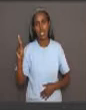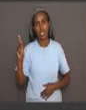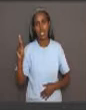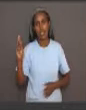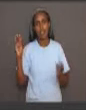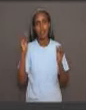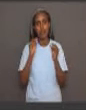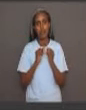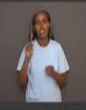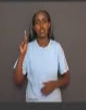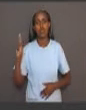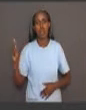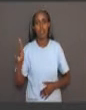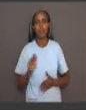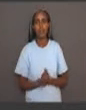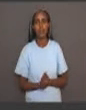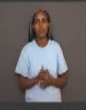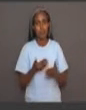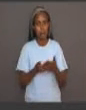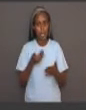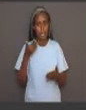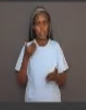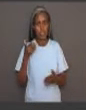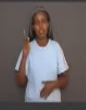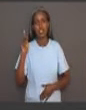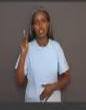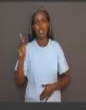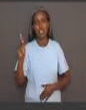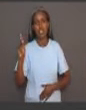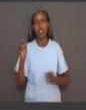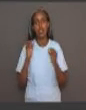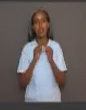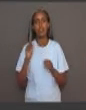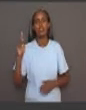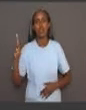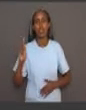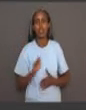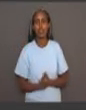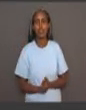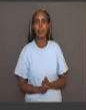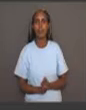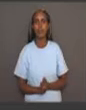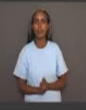2k plus 1 minus k plus 1.